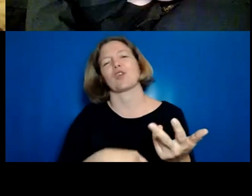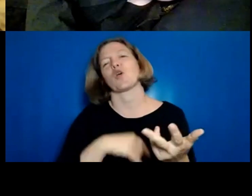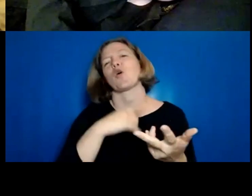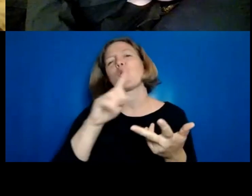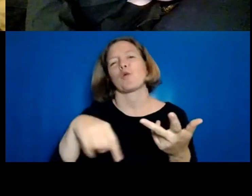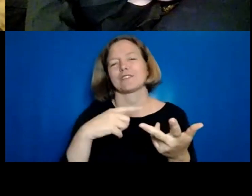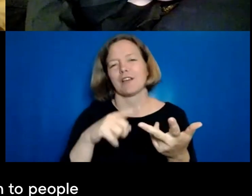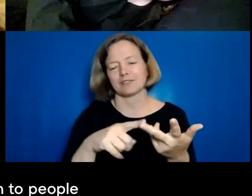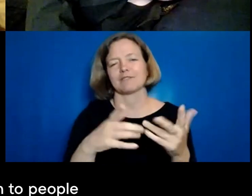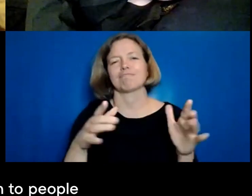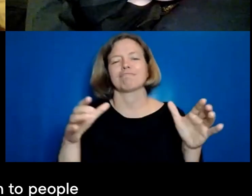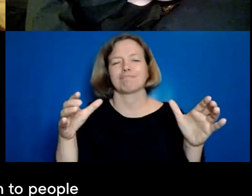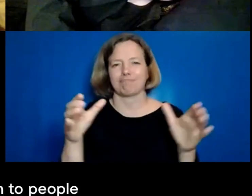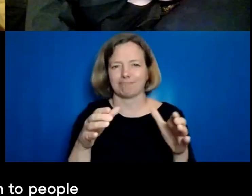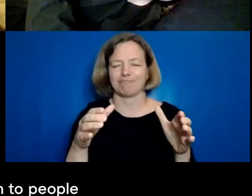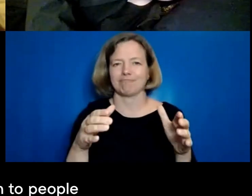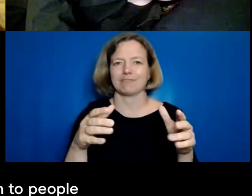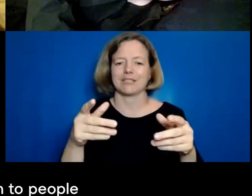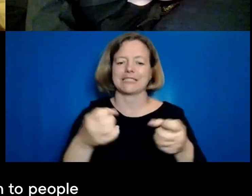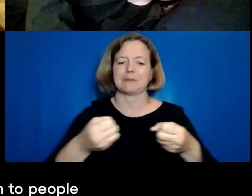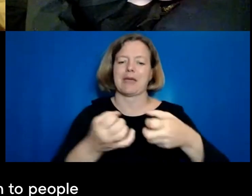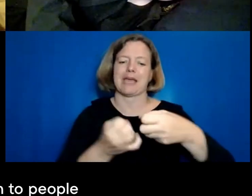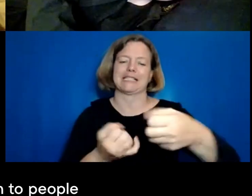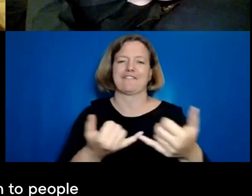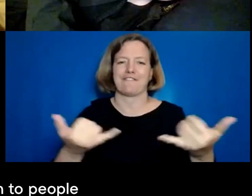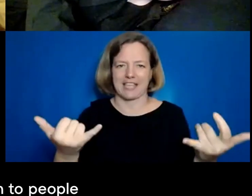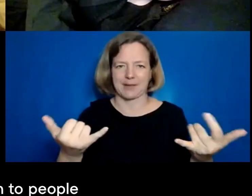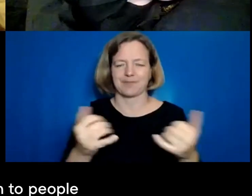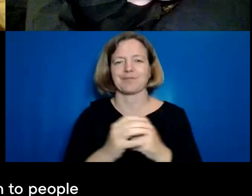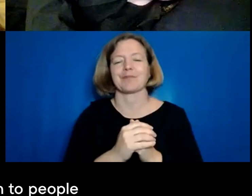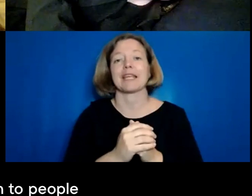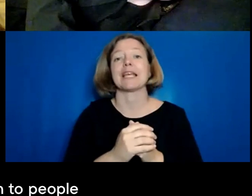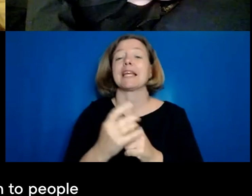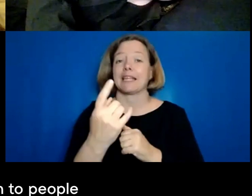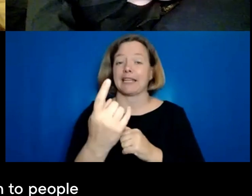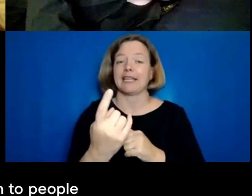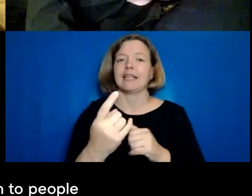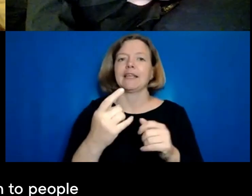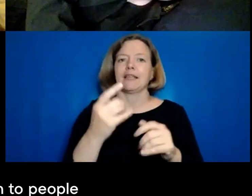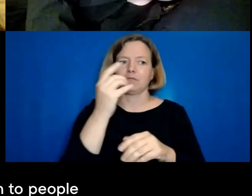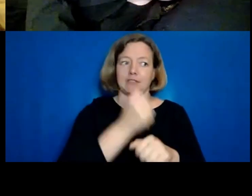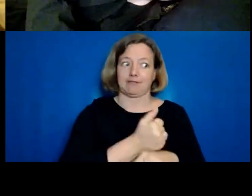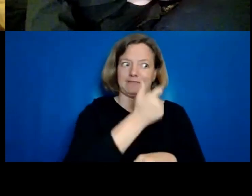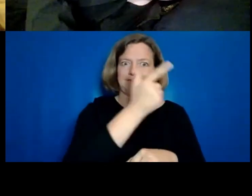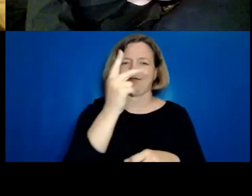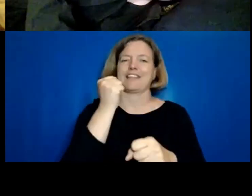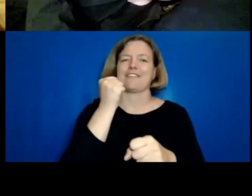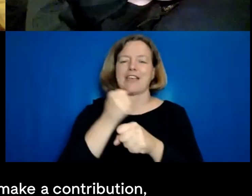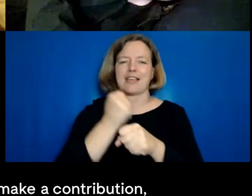note again, to explain to people how they can contribute if they want.